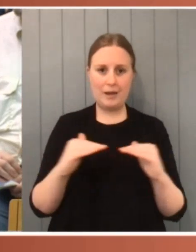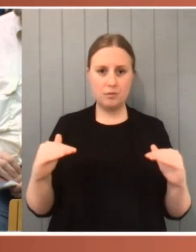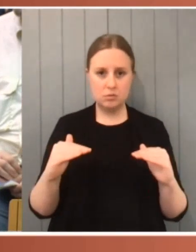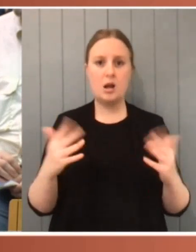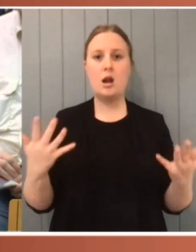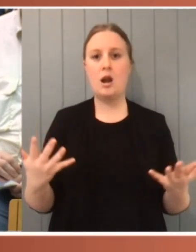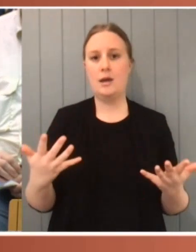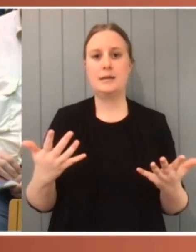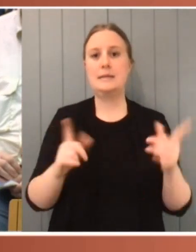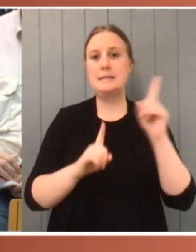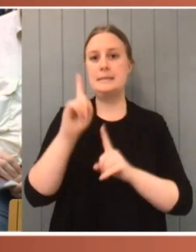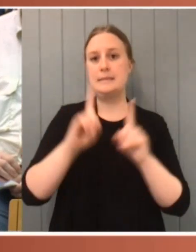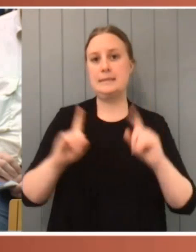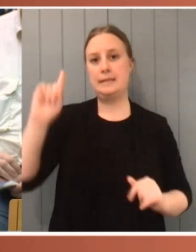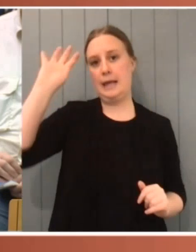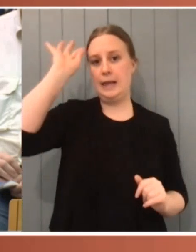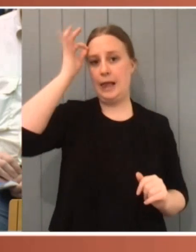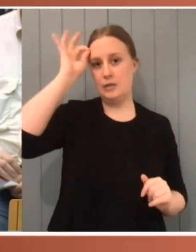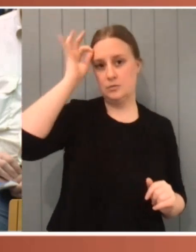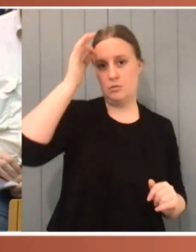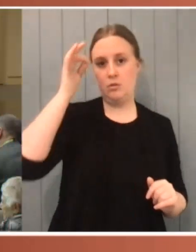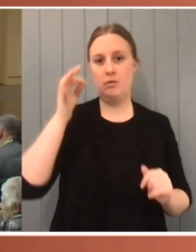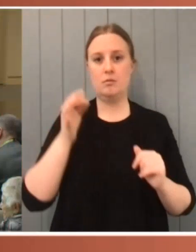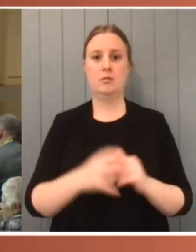take the city in which you both would appear to live.